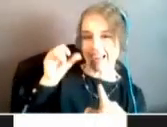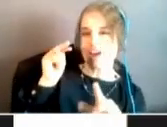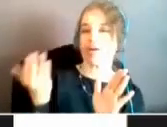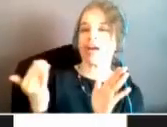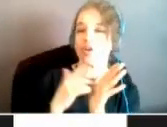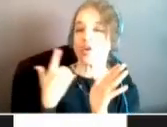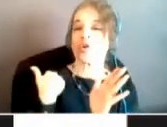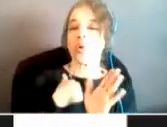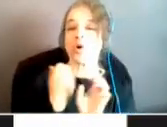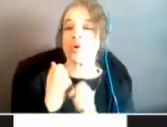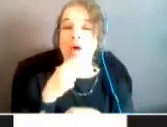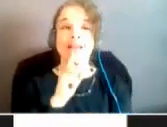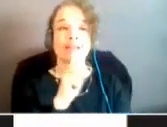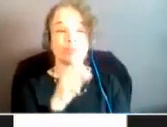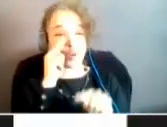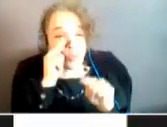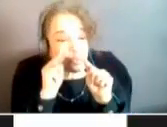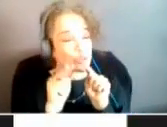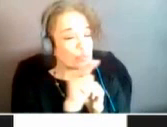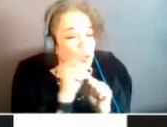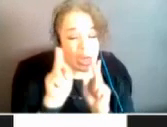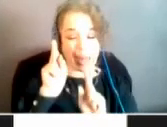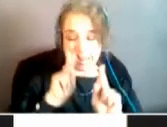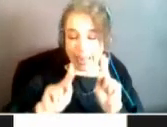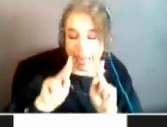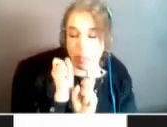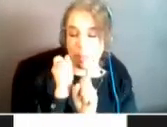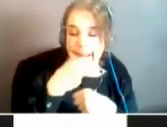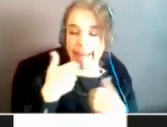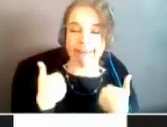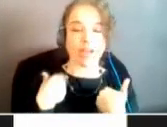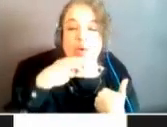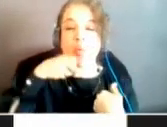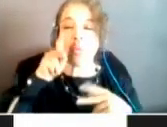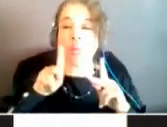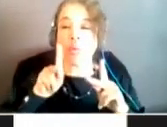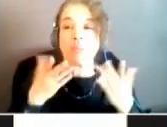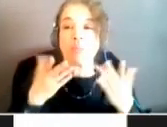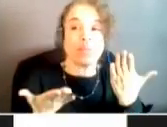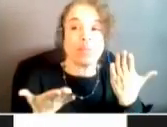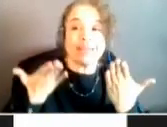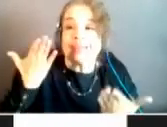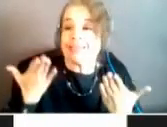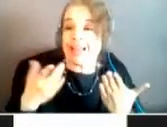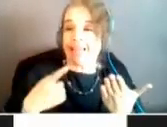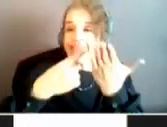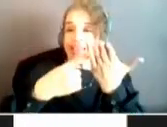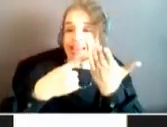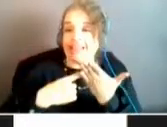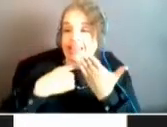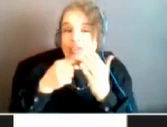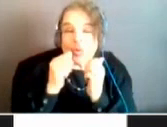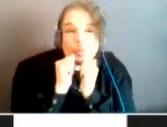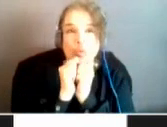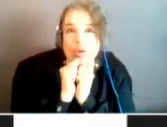we have to make sure that we look at people that may have, older people that may be dealing with, you